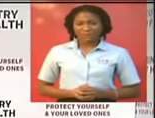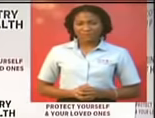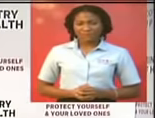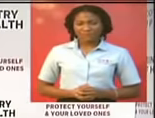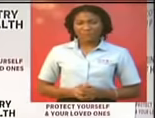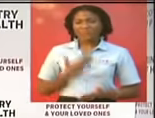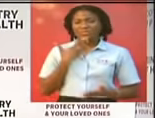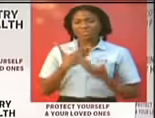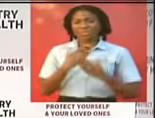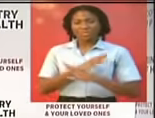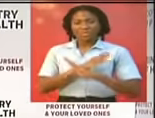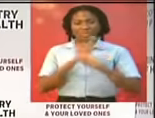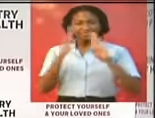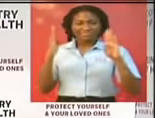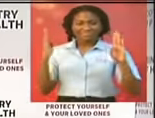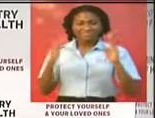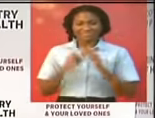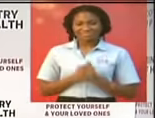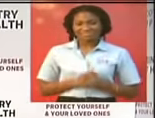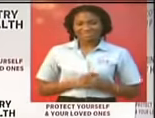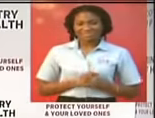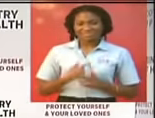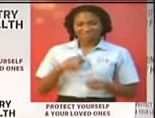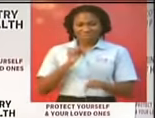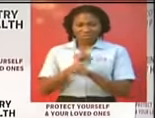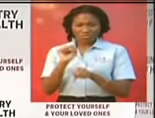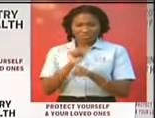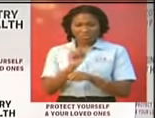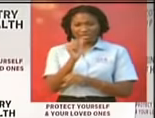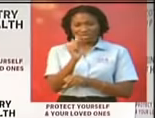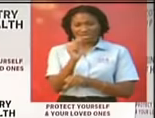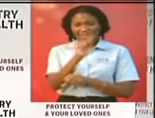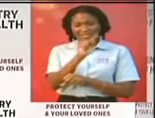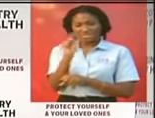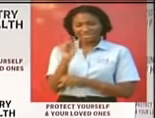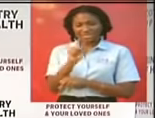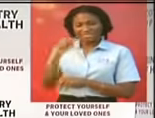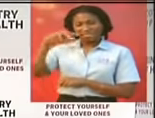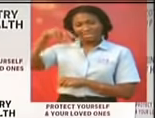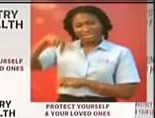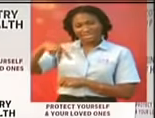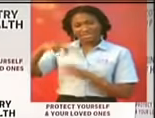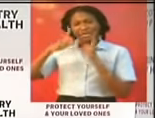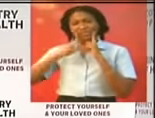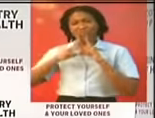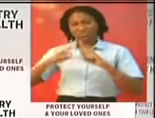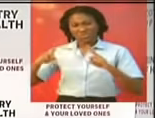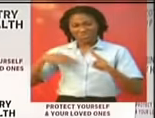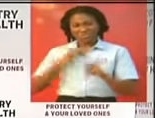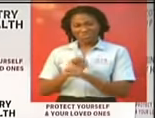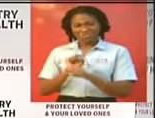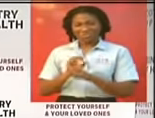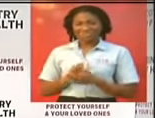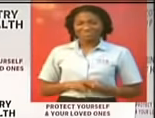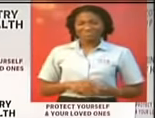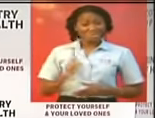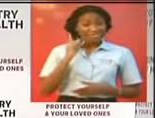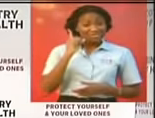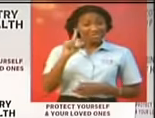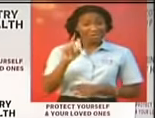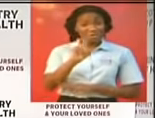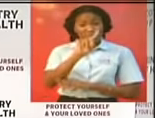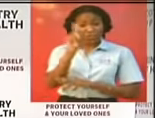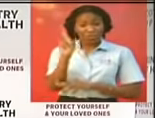Hi, good morning. This is Suan Wire from acpnews.com. And my two questions are, first one,